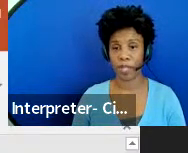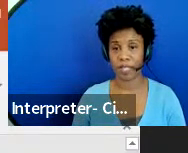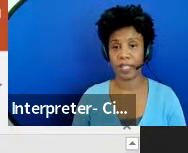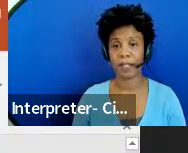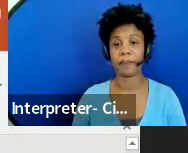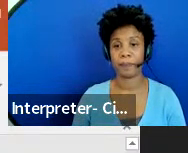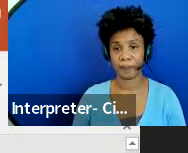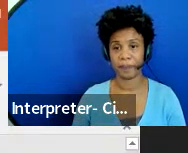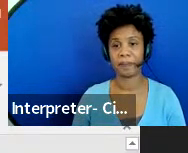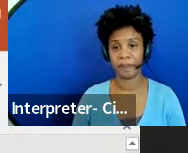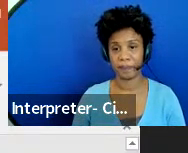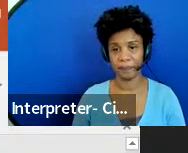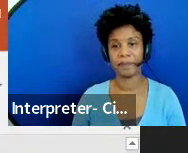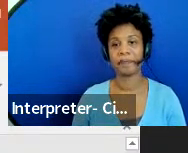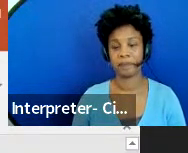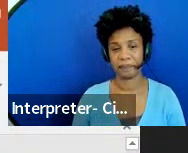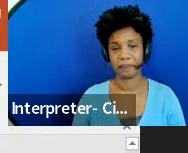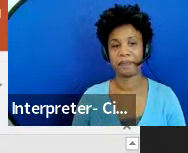impaired community.